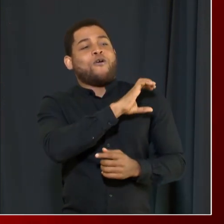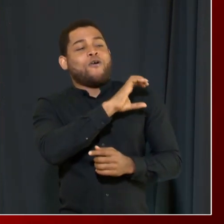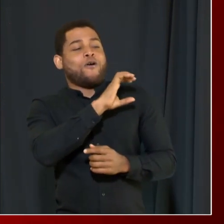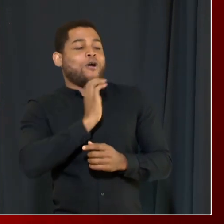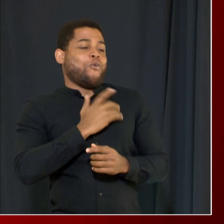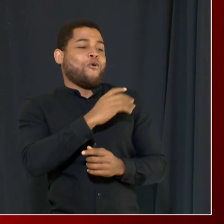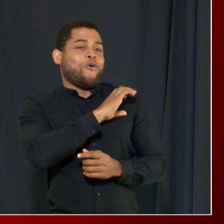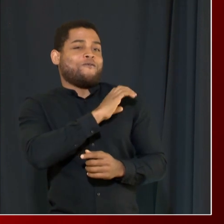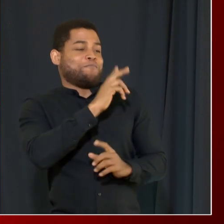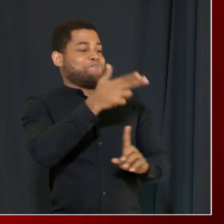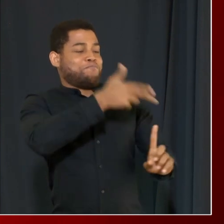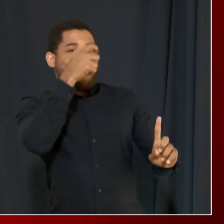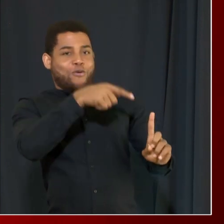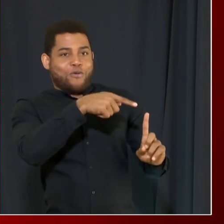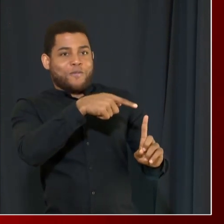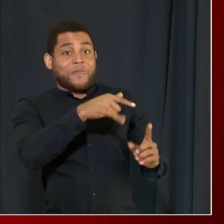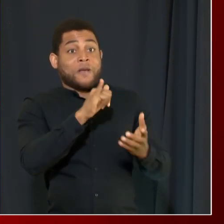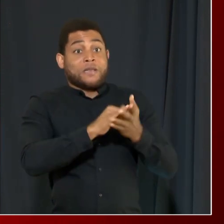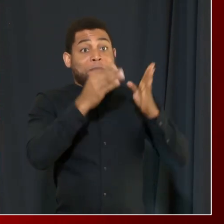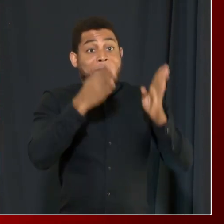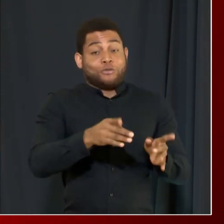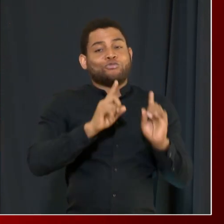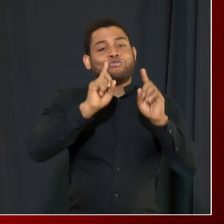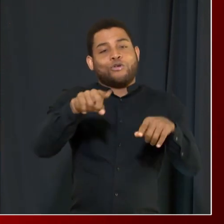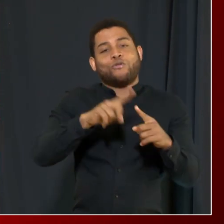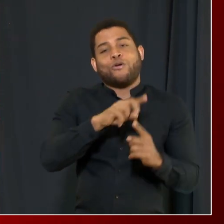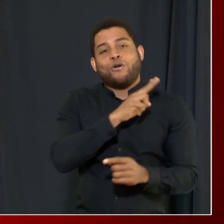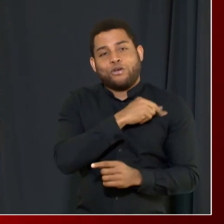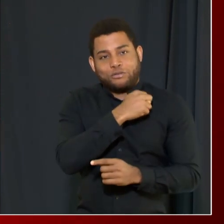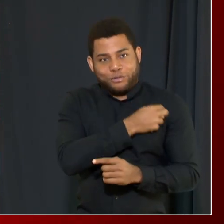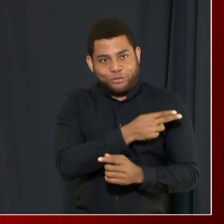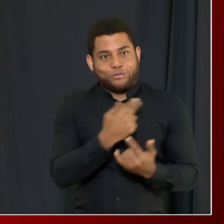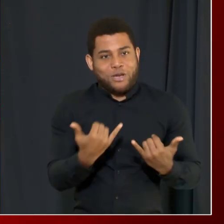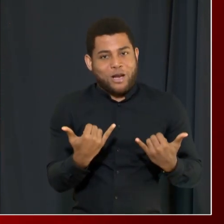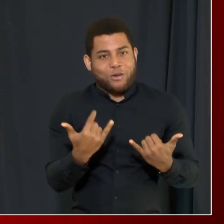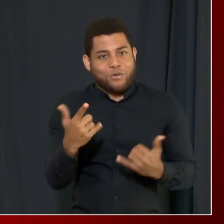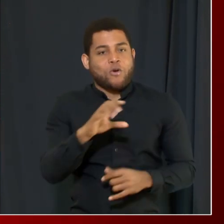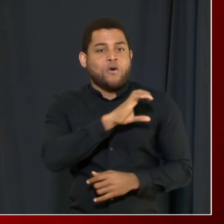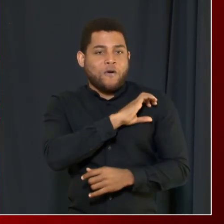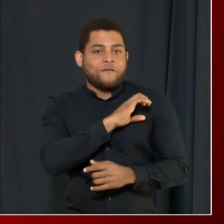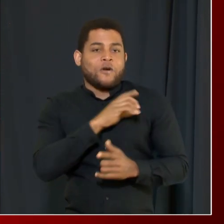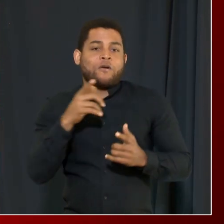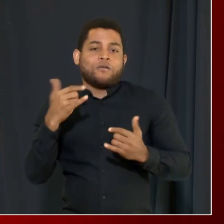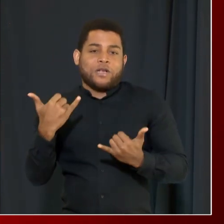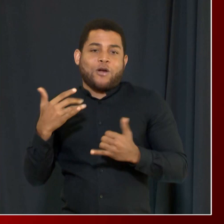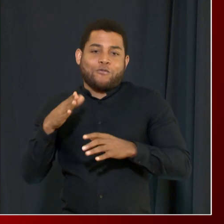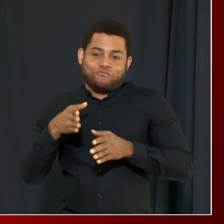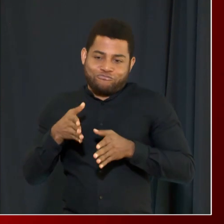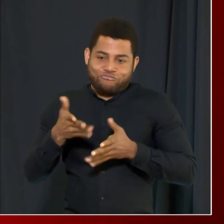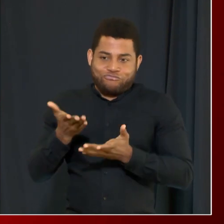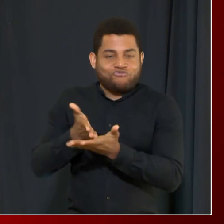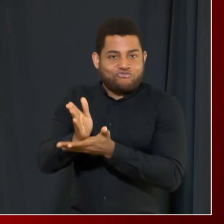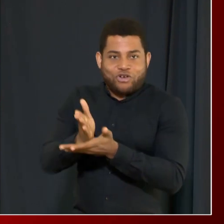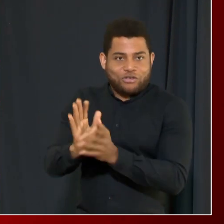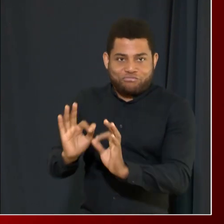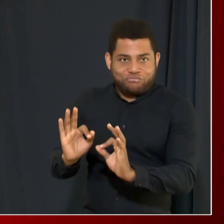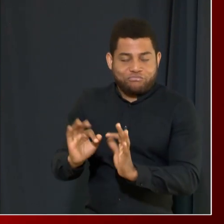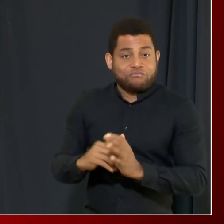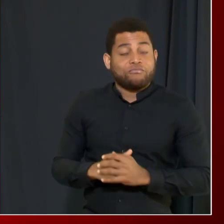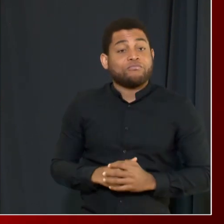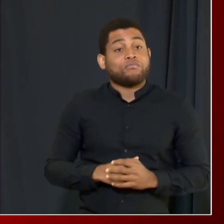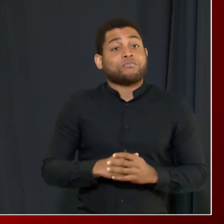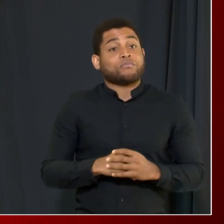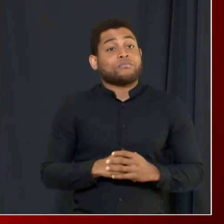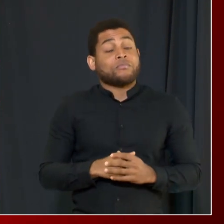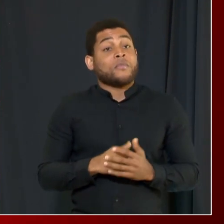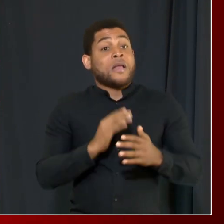been transported to an area hospital, and our officer is okay. Immediately after this public safety summit,